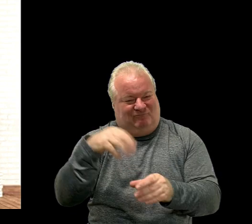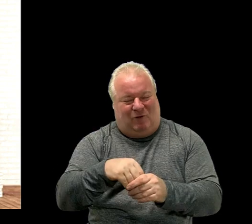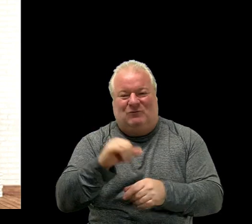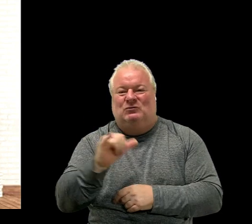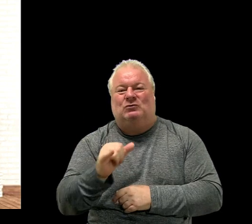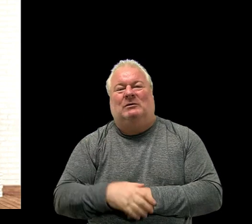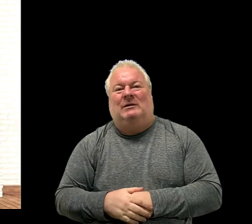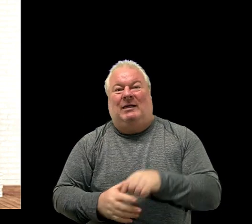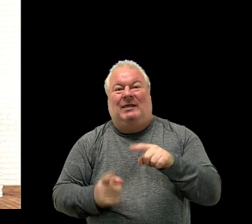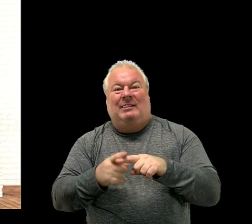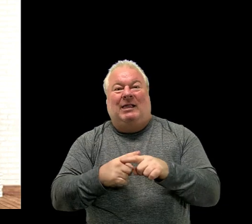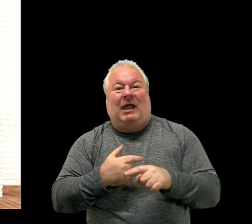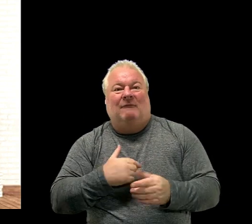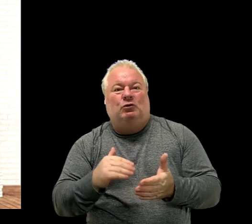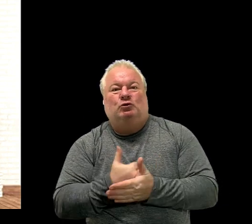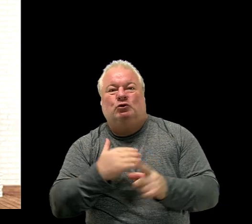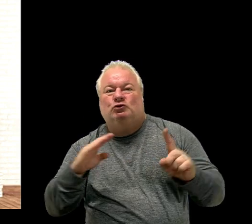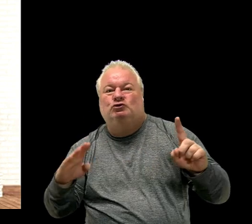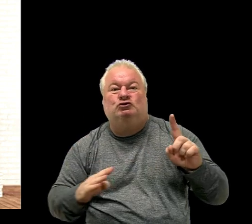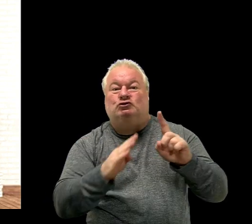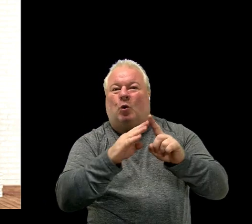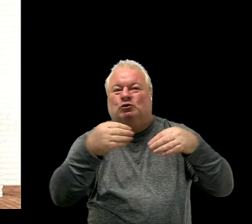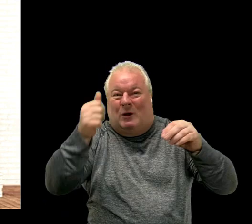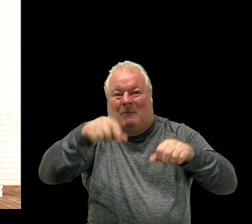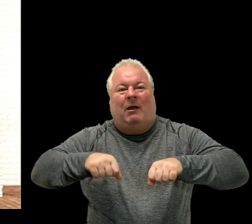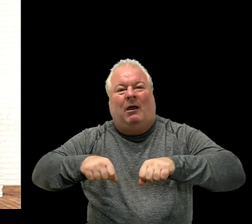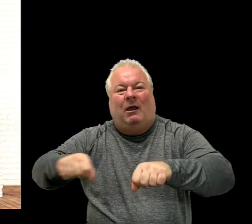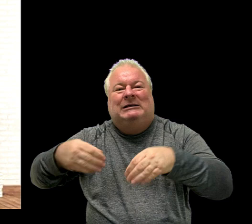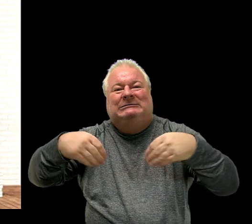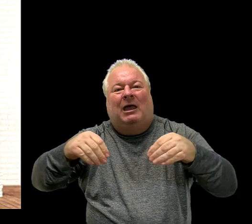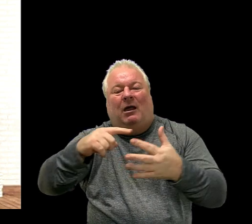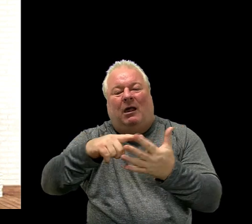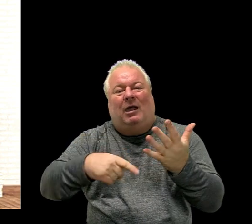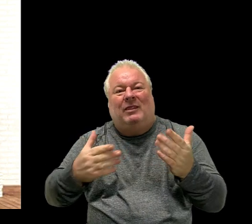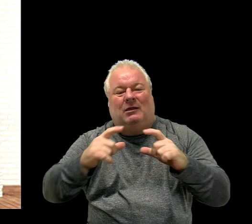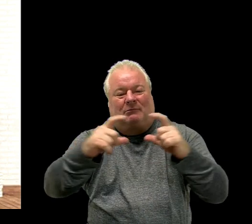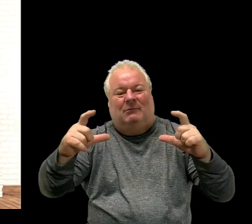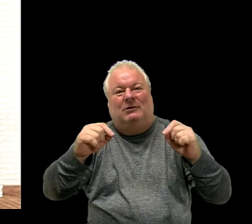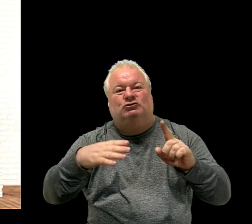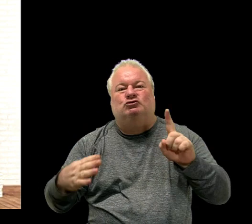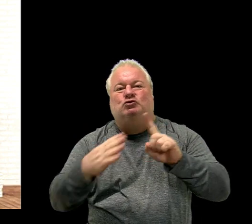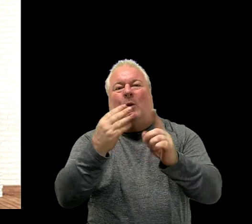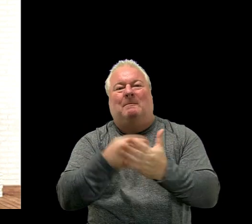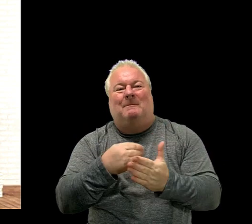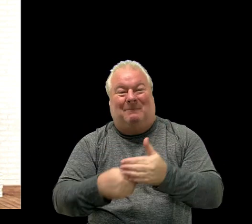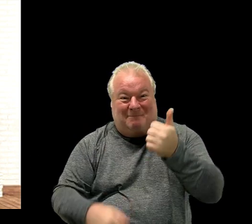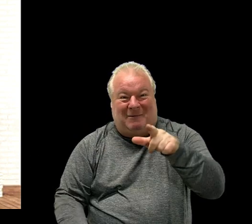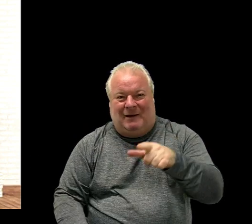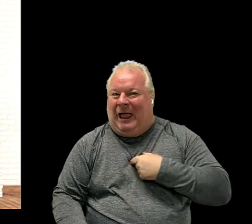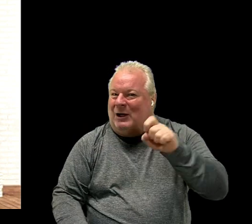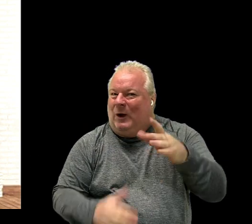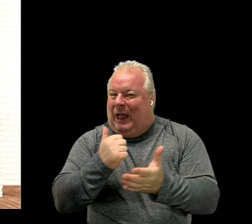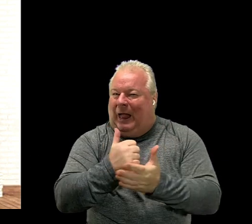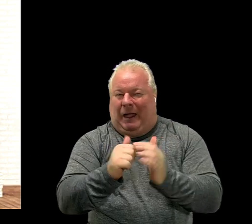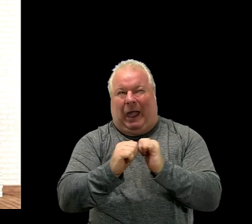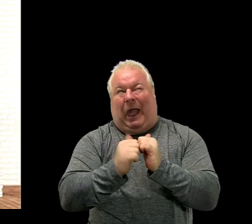we had a brand new SOAR store that we started last year. I need your help. I have some ideas on how we